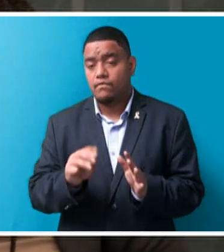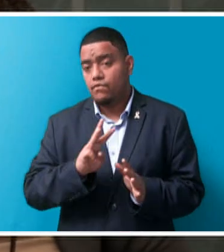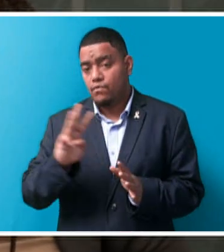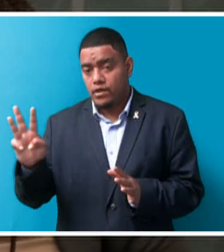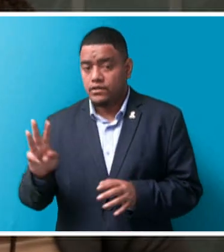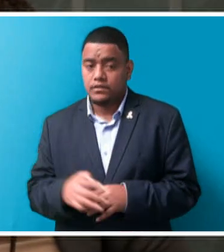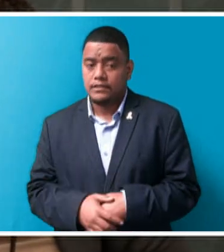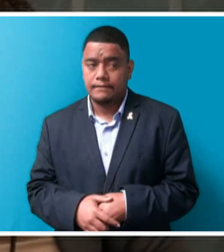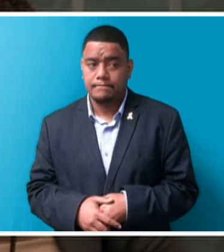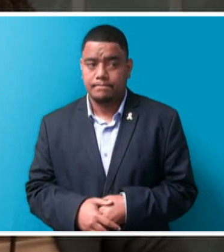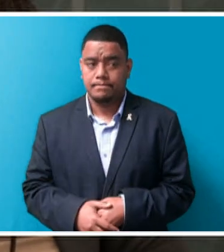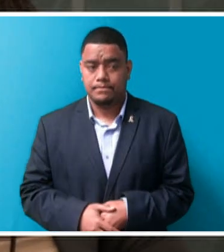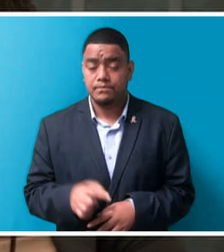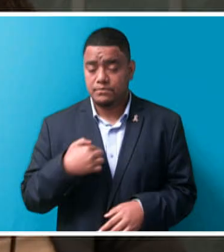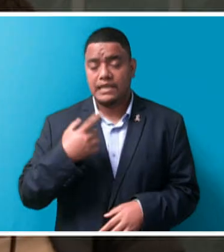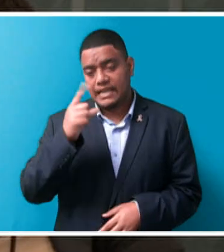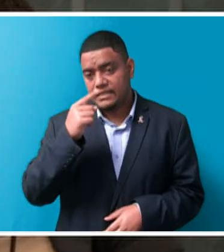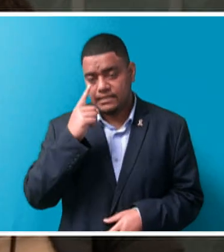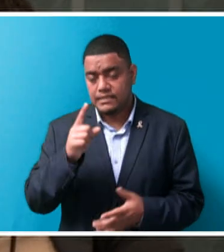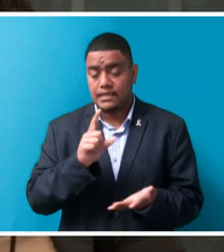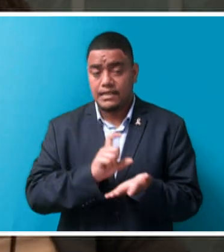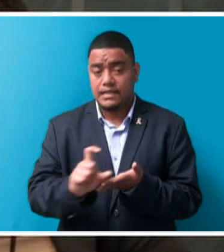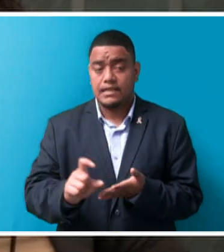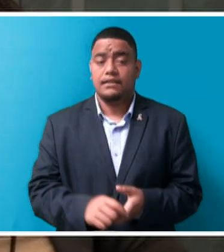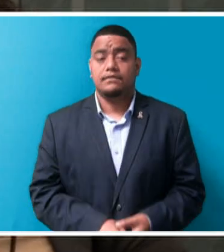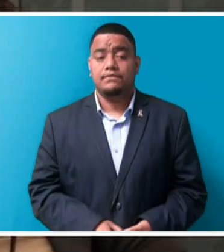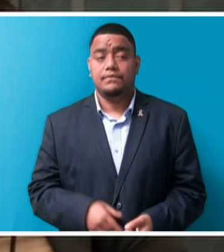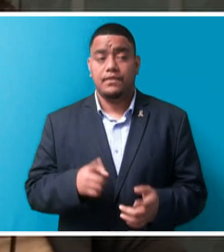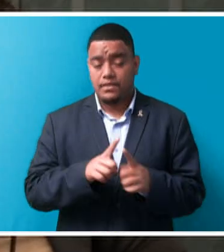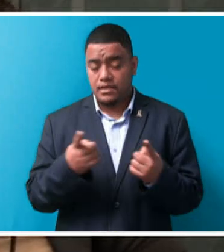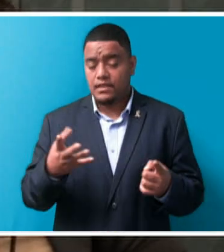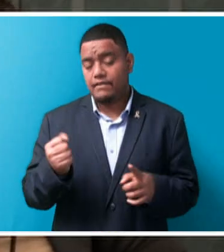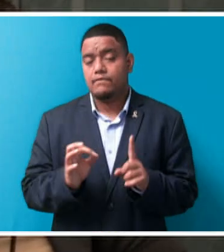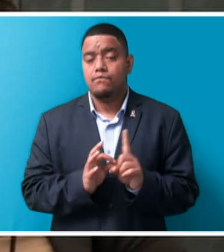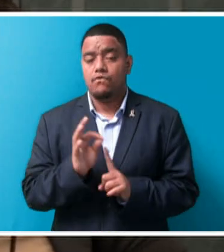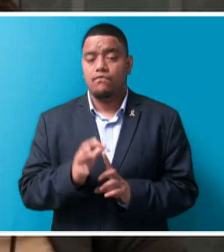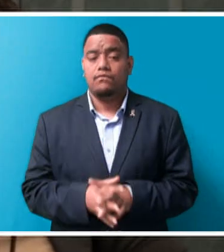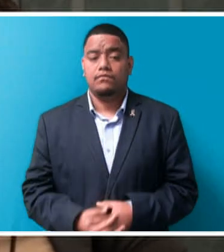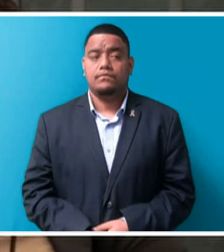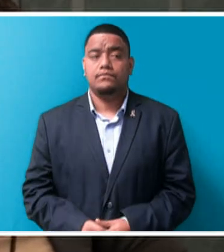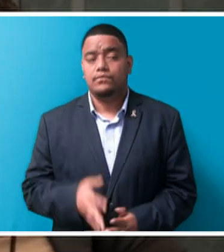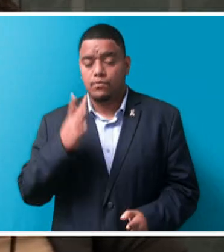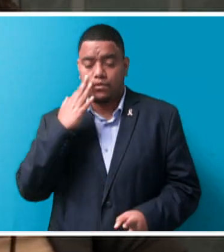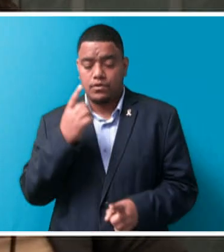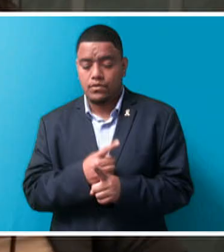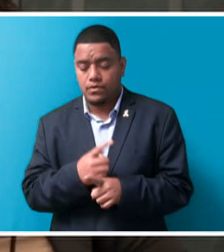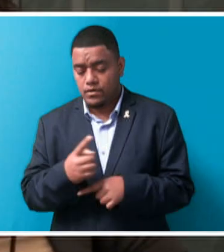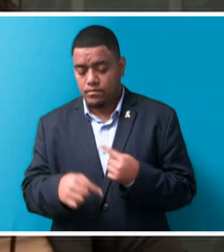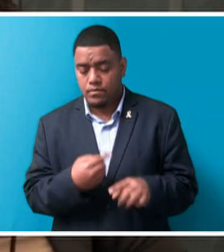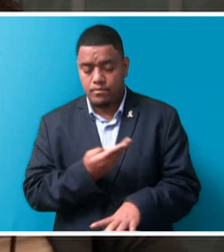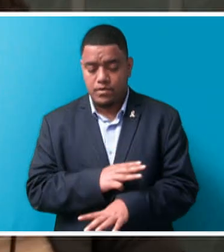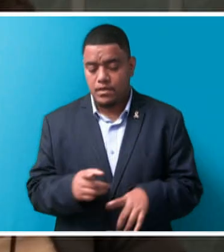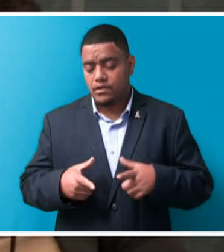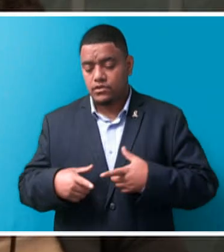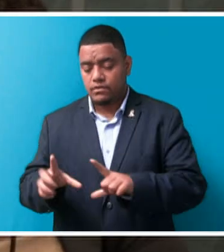I can say with certainty that things have improved. in terms of maritime travel